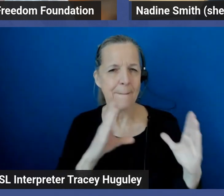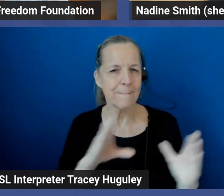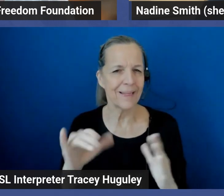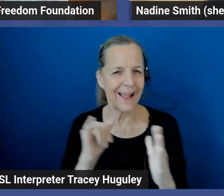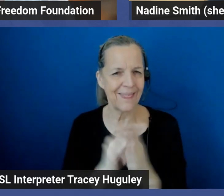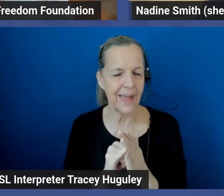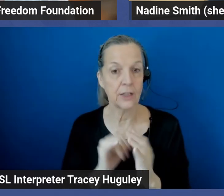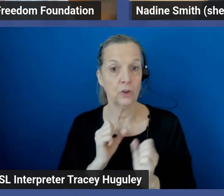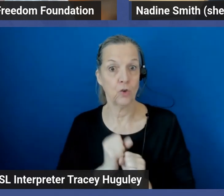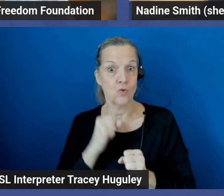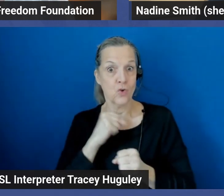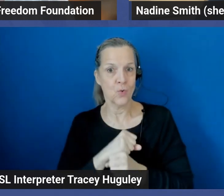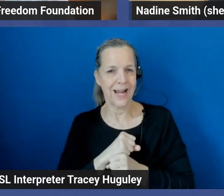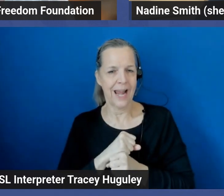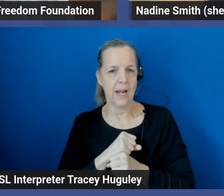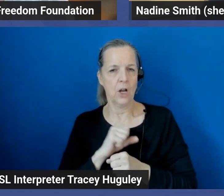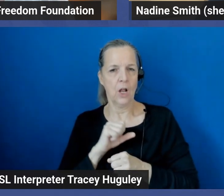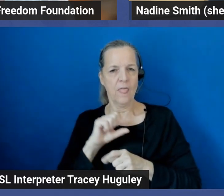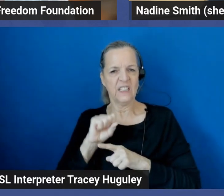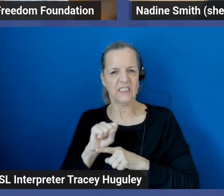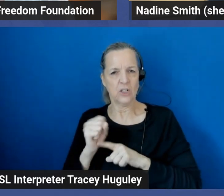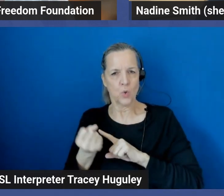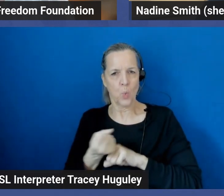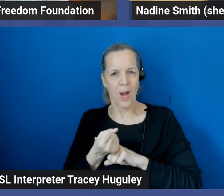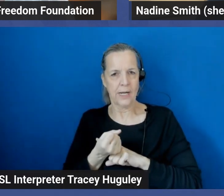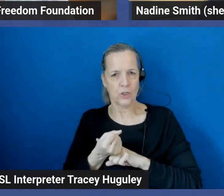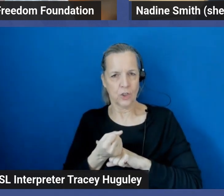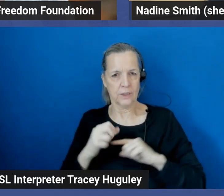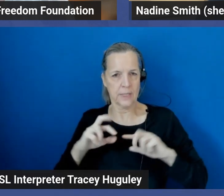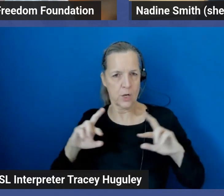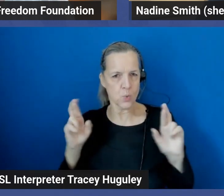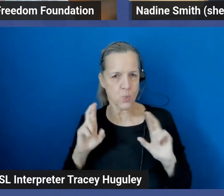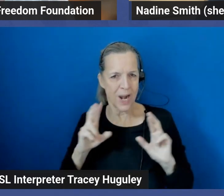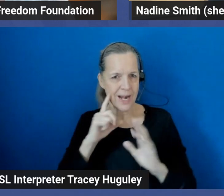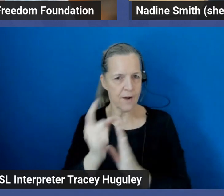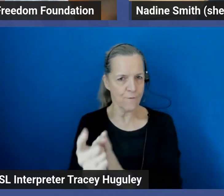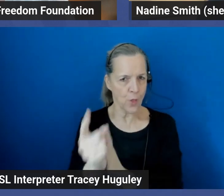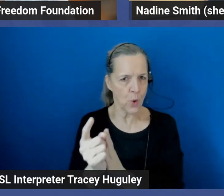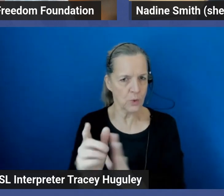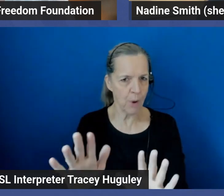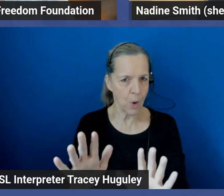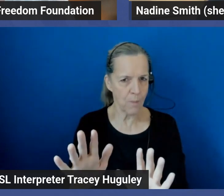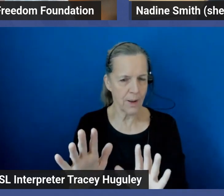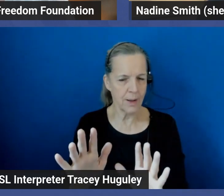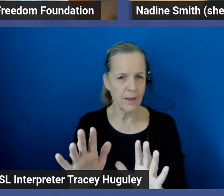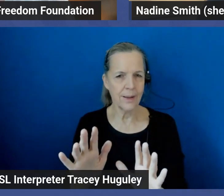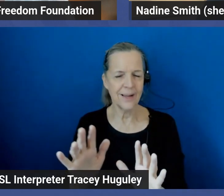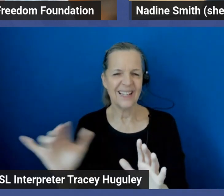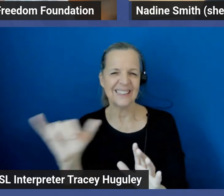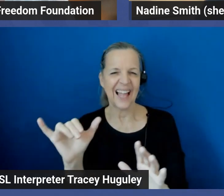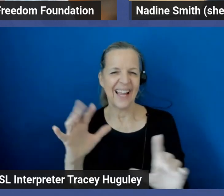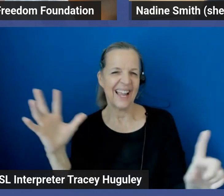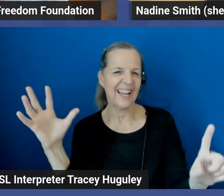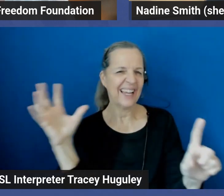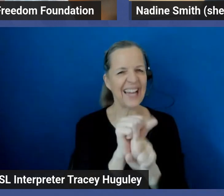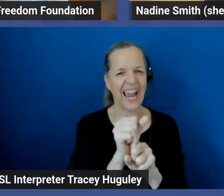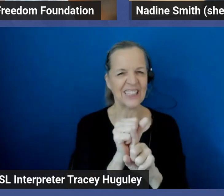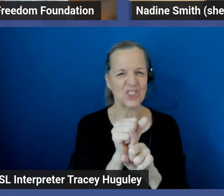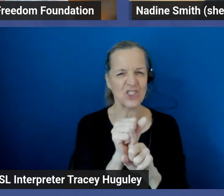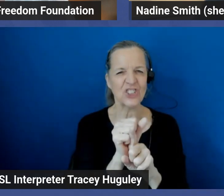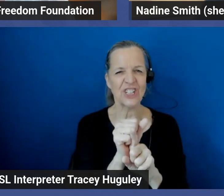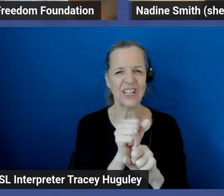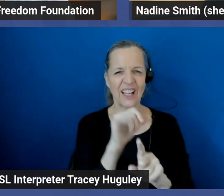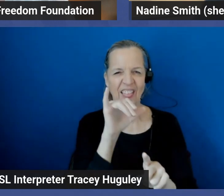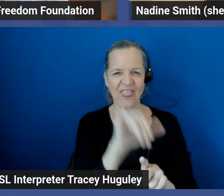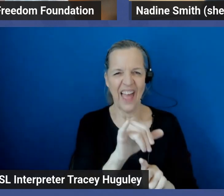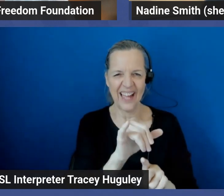is create the circumstances that are ripe for those moments where you just sort of catch lightning in a bottle. And so it has